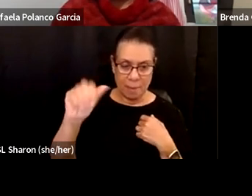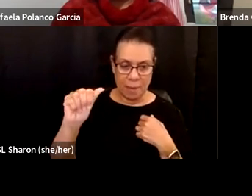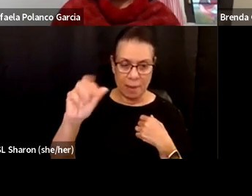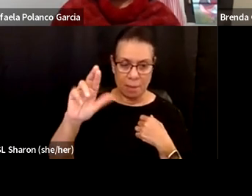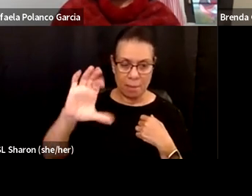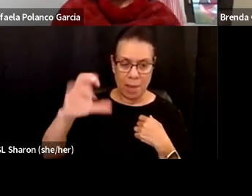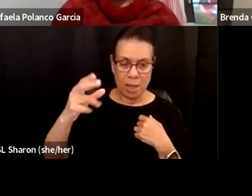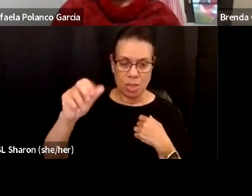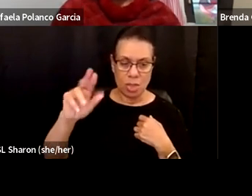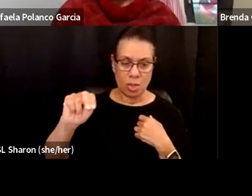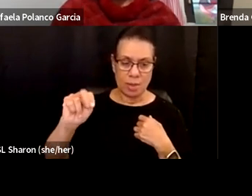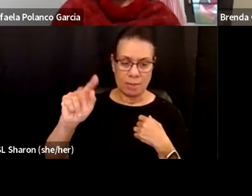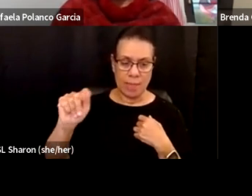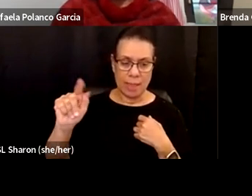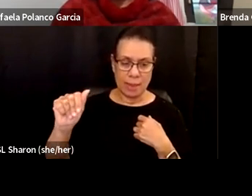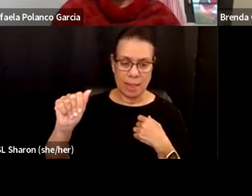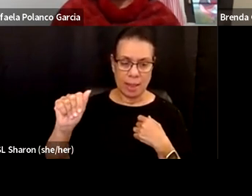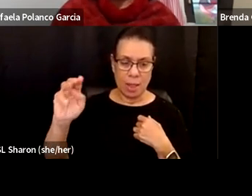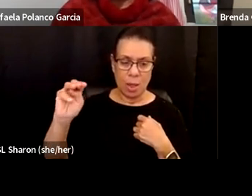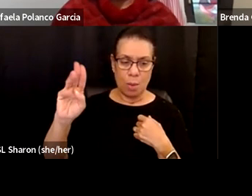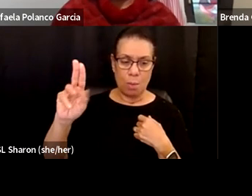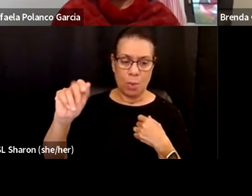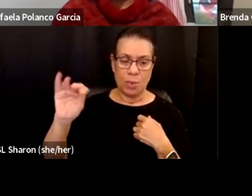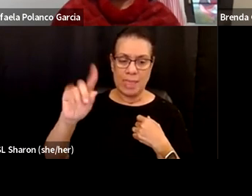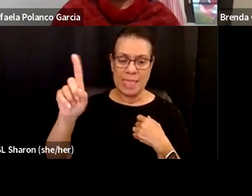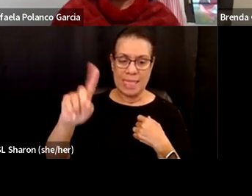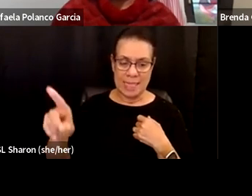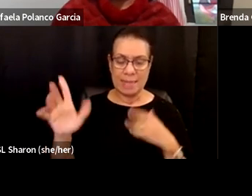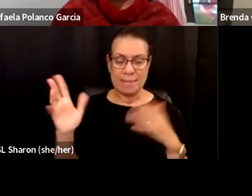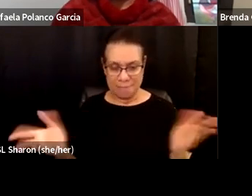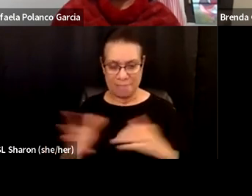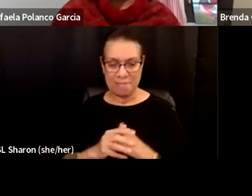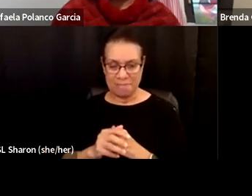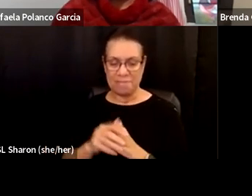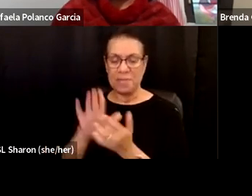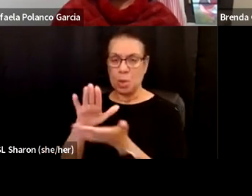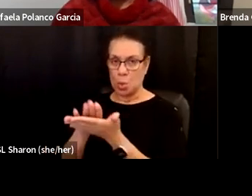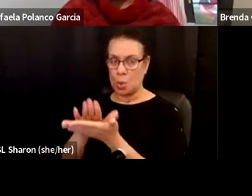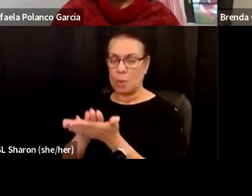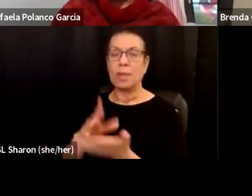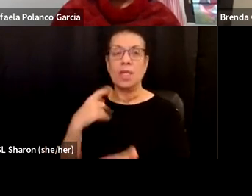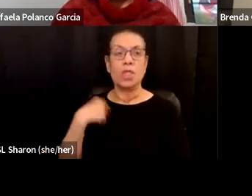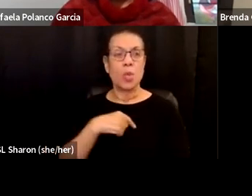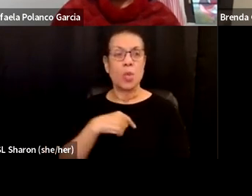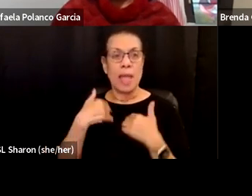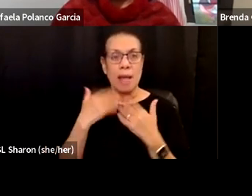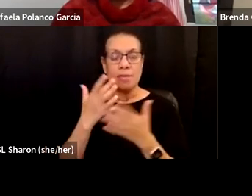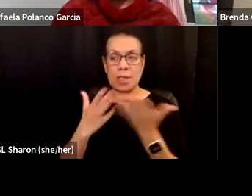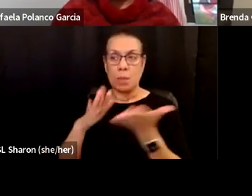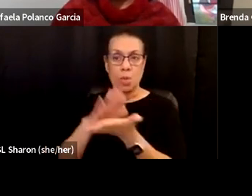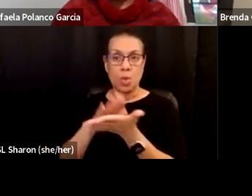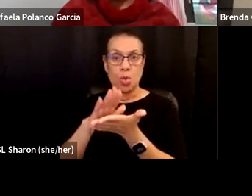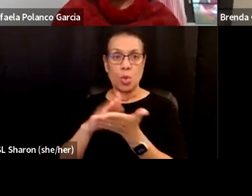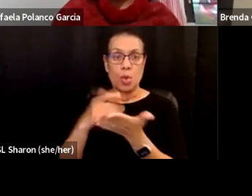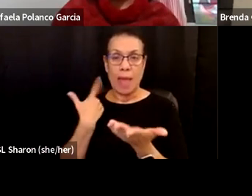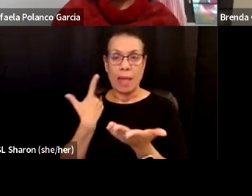others like what is the determining factor for that when we know that there are some incredible schools that have been kind of in the runway